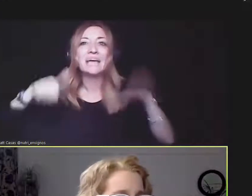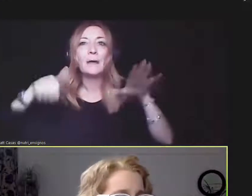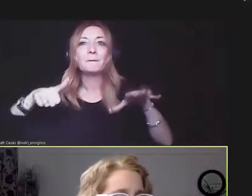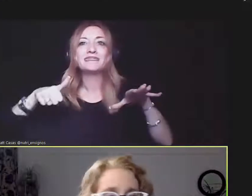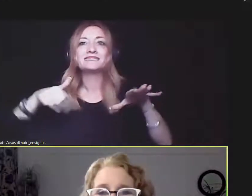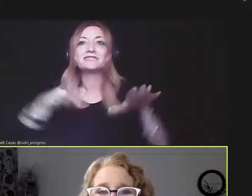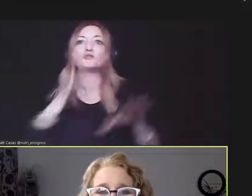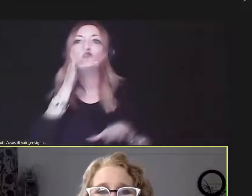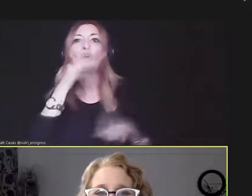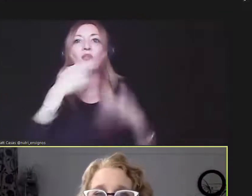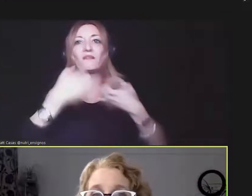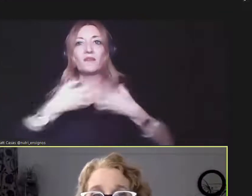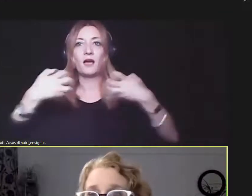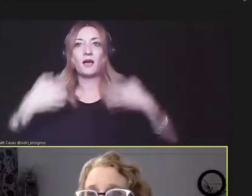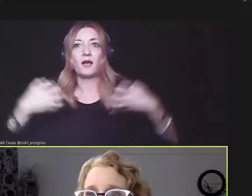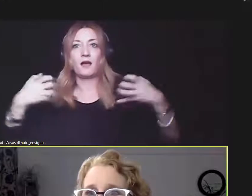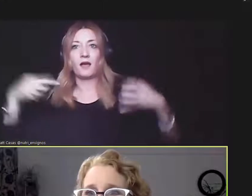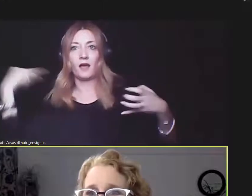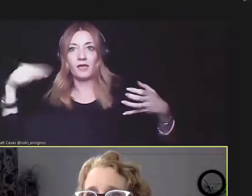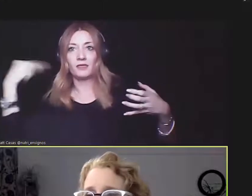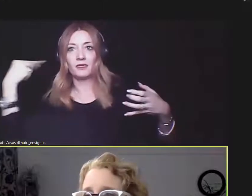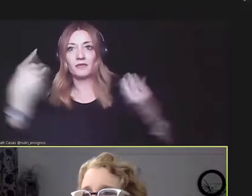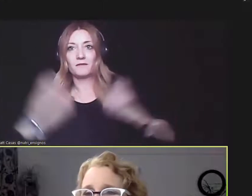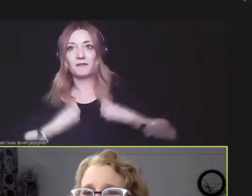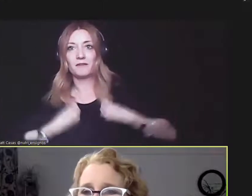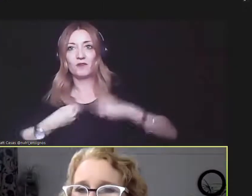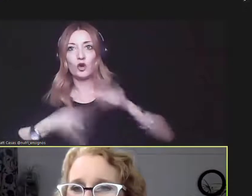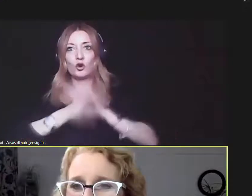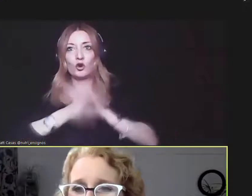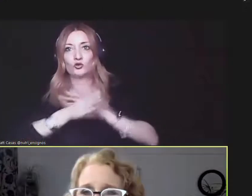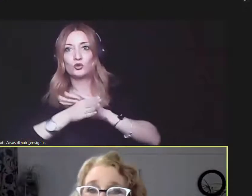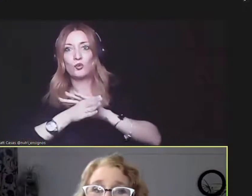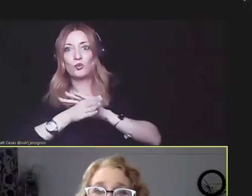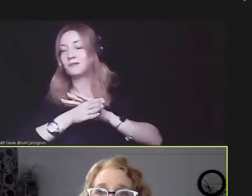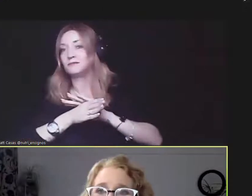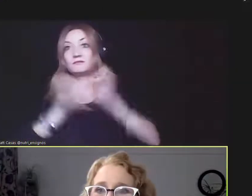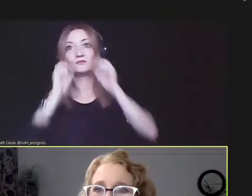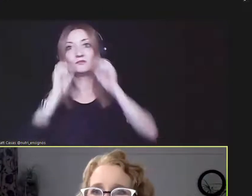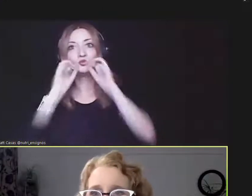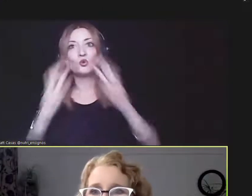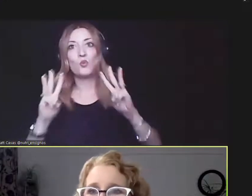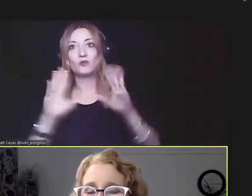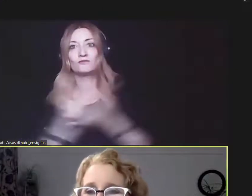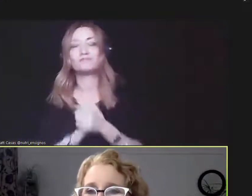Okay, so eat your greens. Now, the greens are so important for your gut.